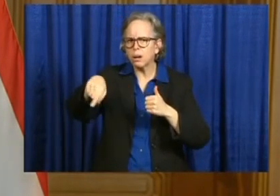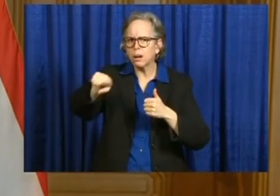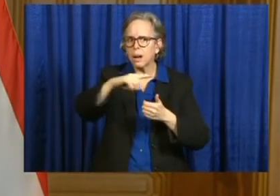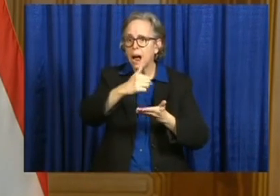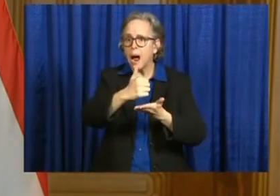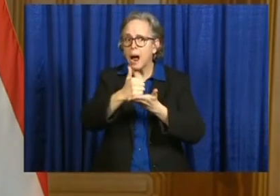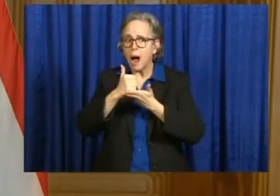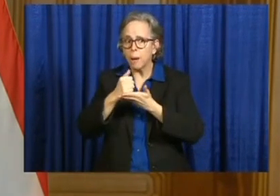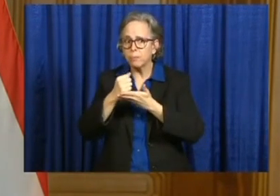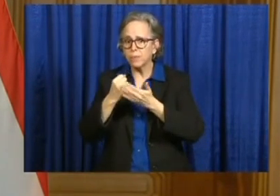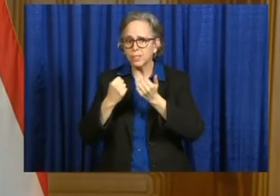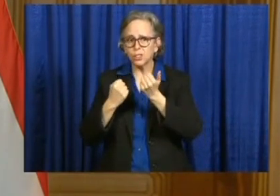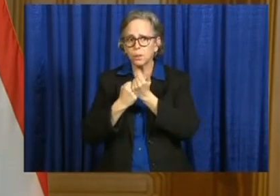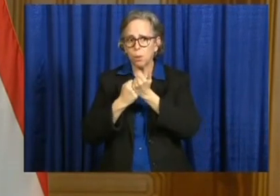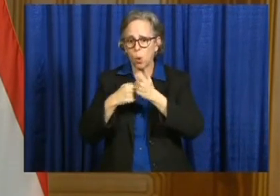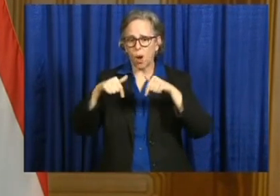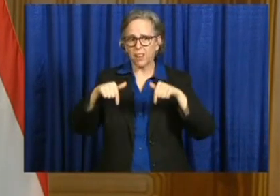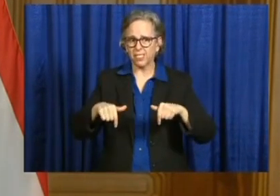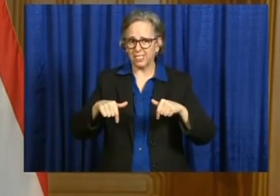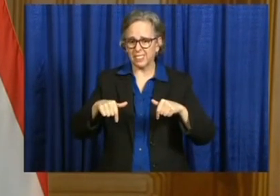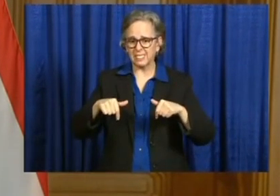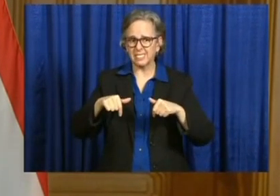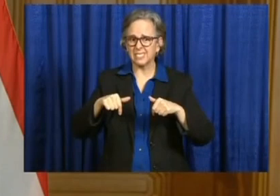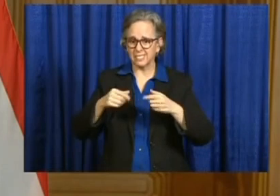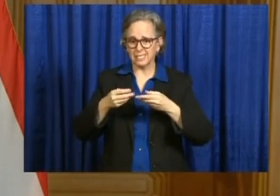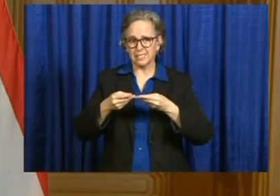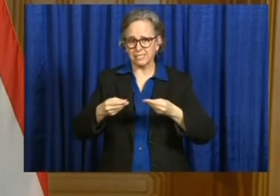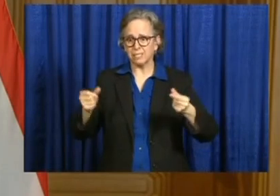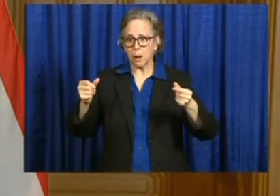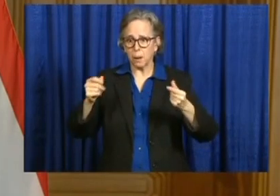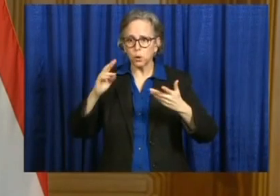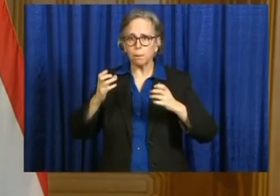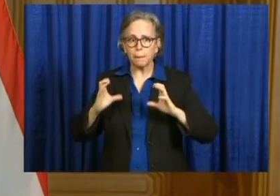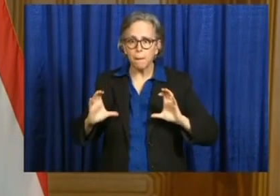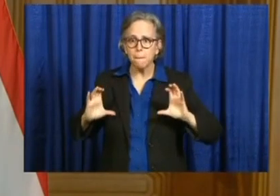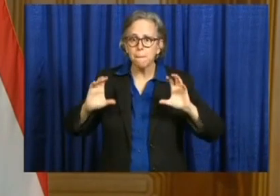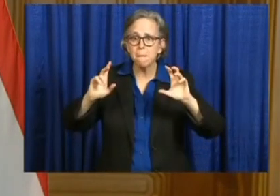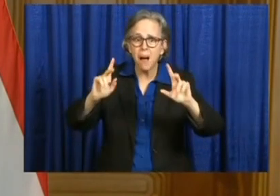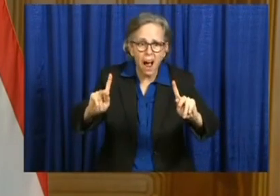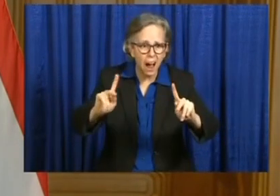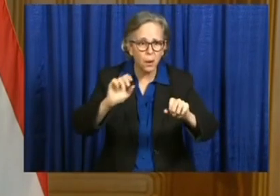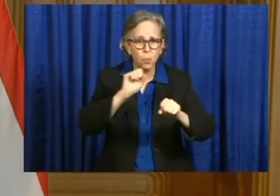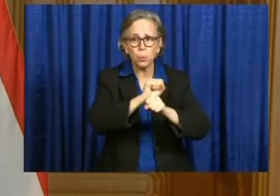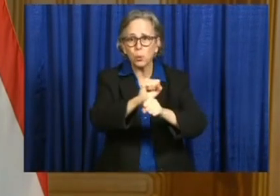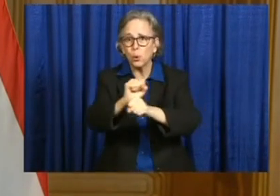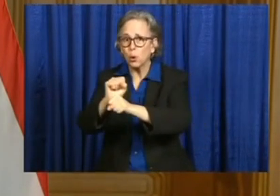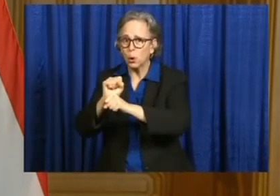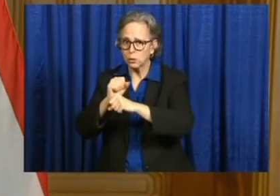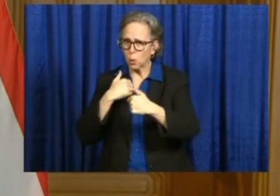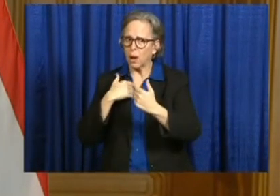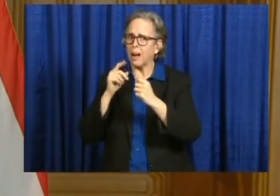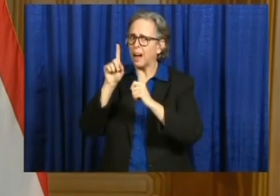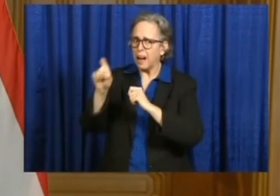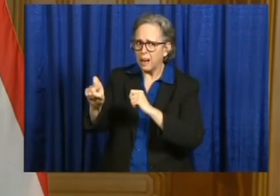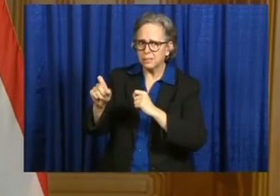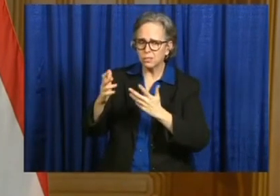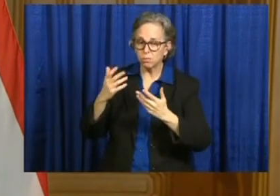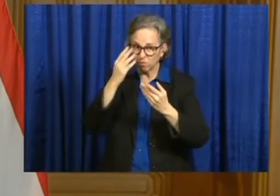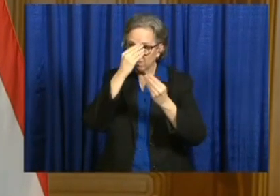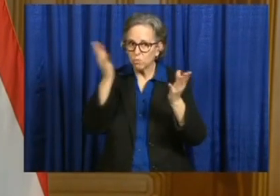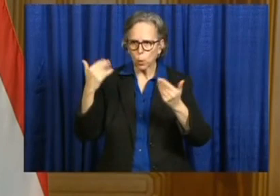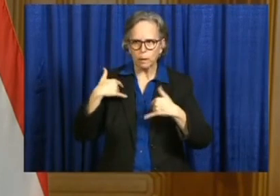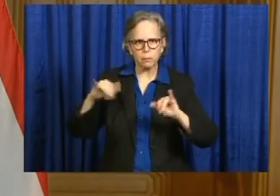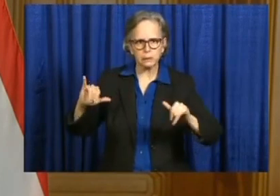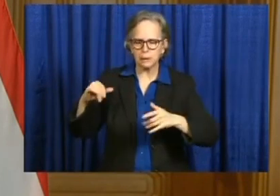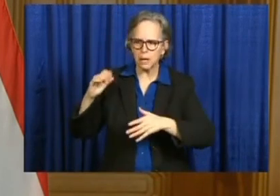over and we're moving back and trying to get everybody back to work. So I just want everybody to know there's planning going on in that